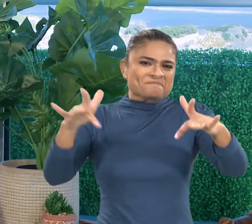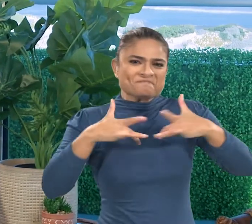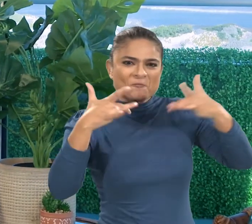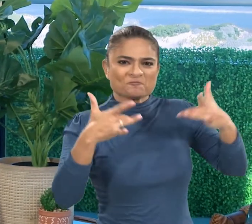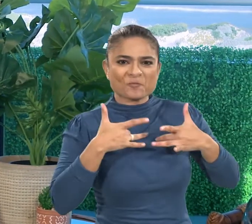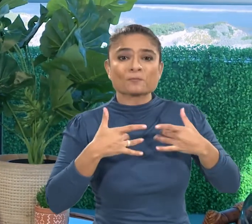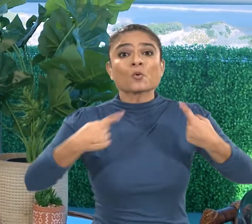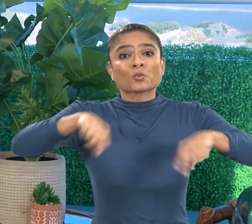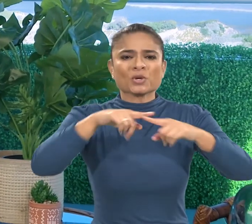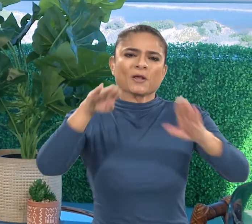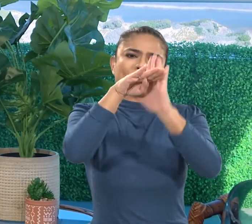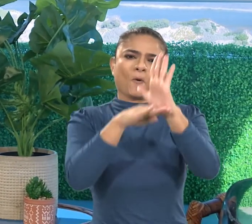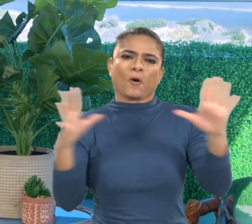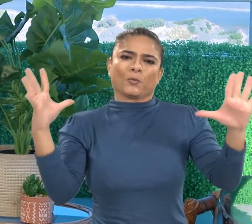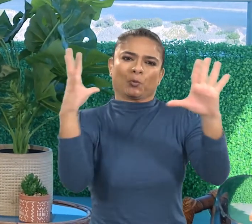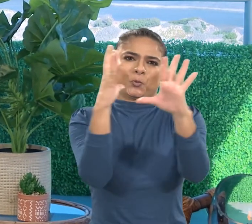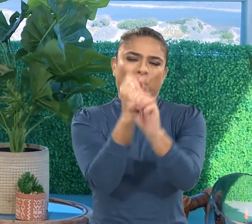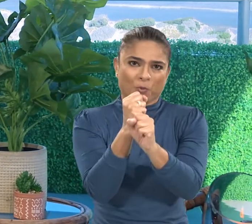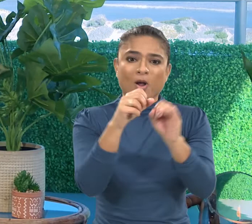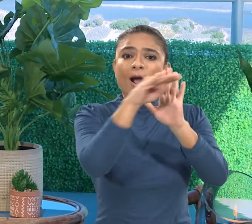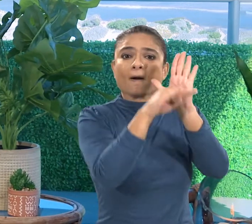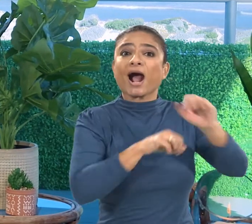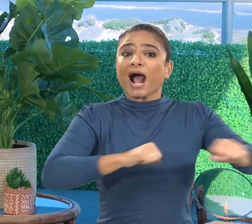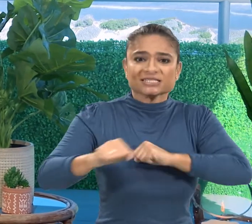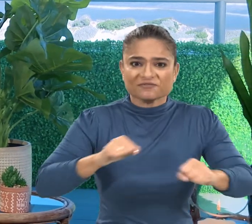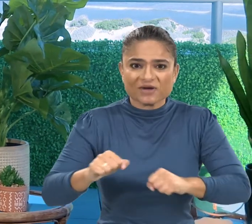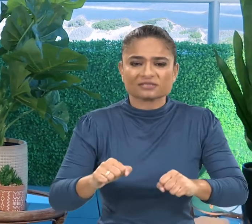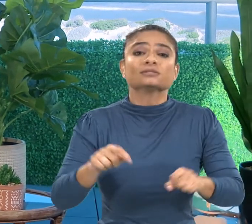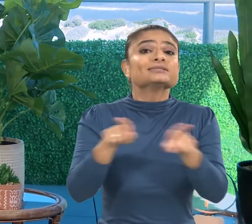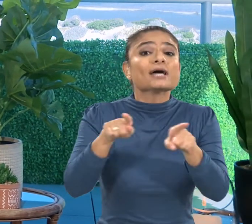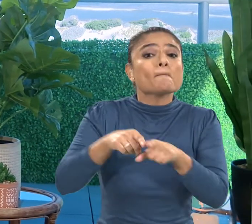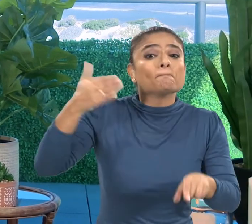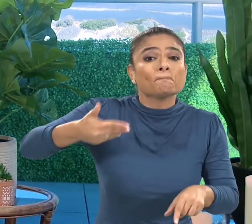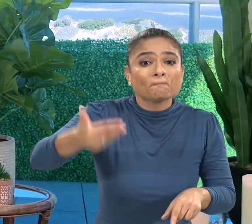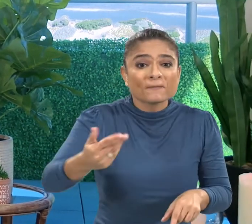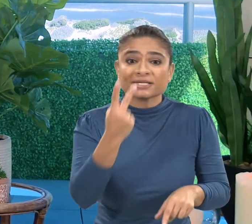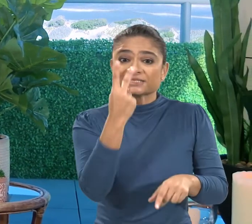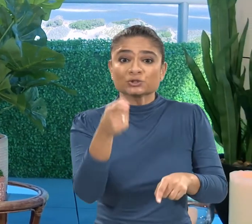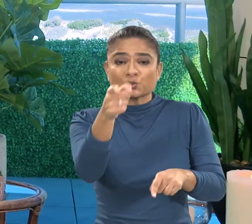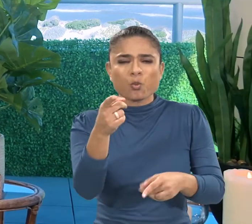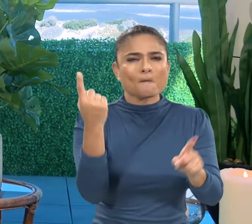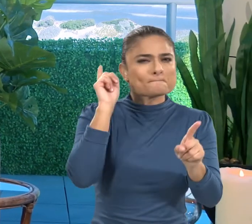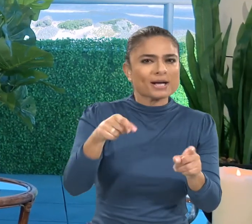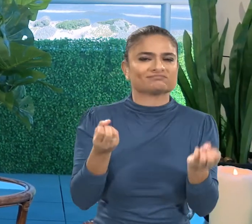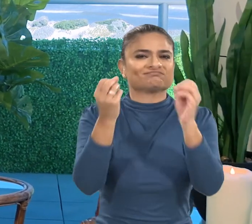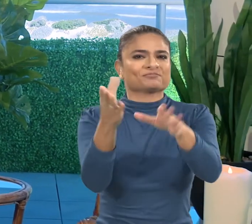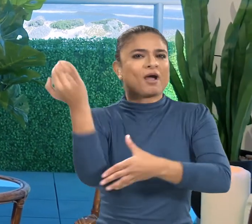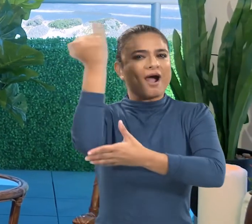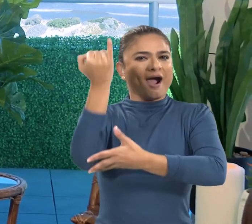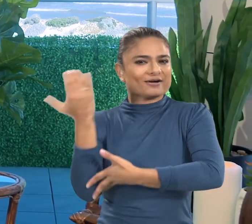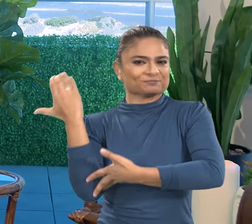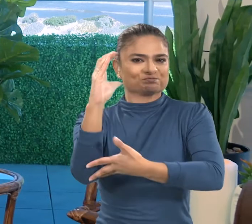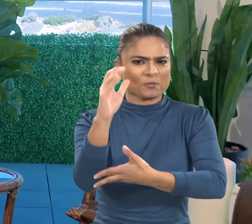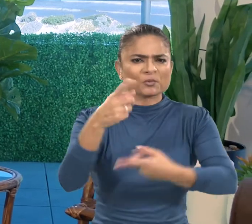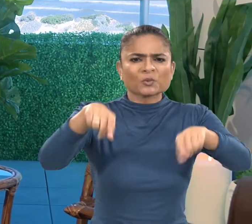on that note, we have come to the end of yet another episode of Activated. And as always, we leave you with a piece of art to feed